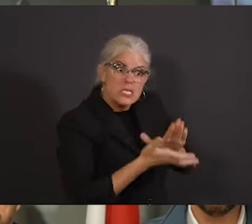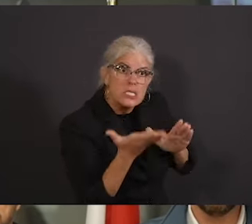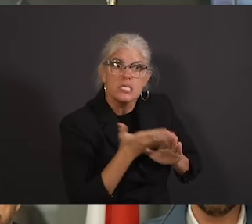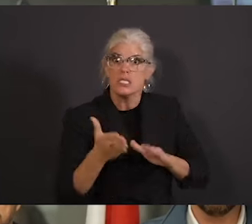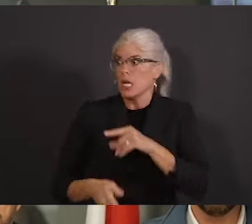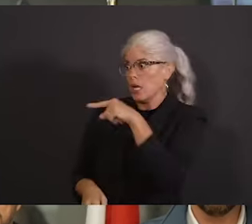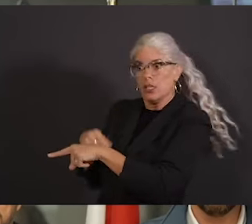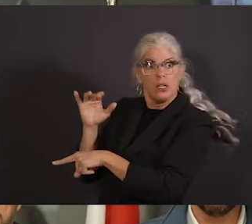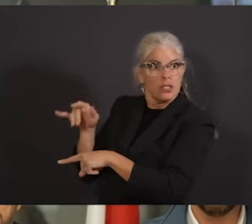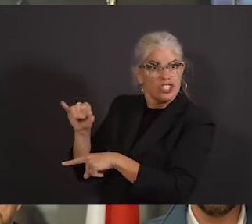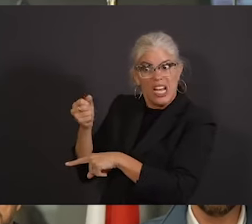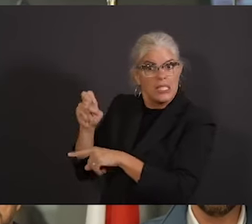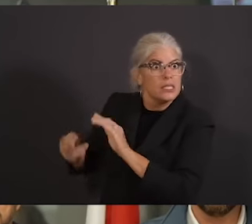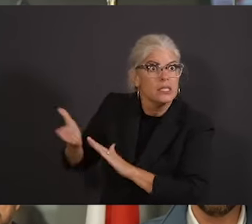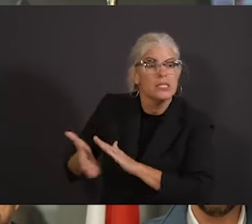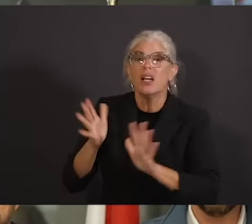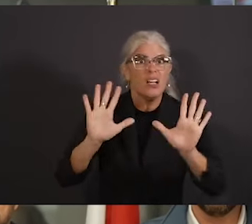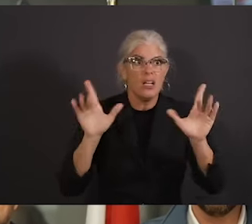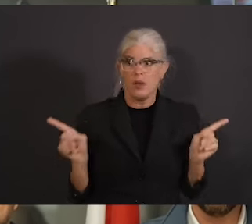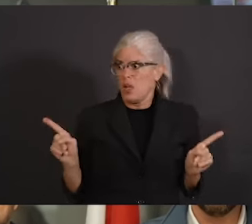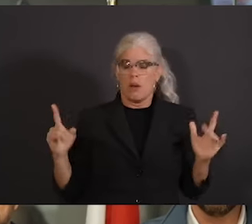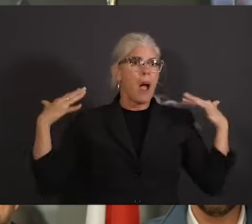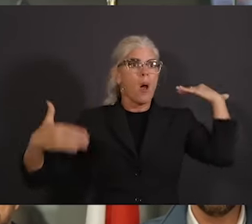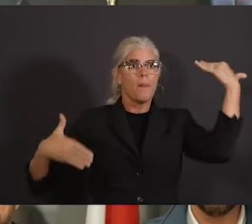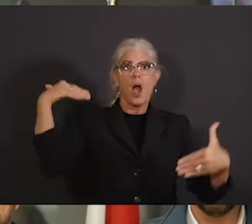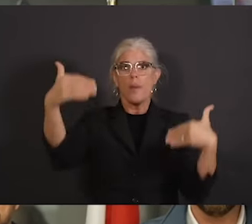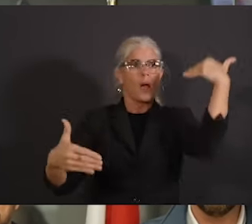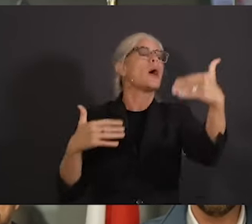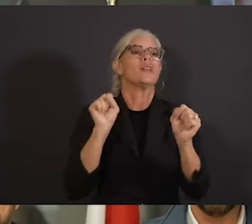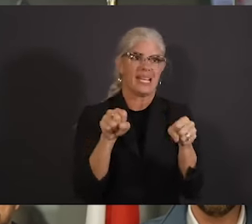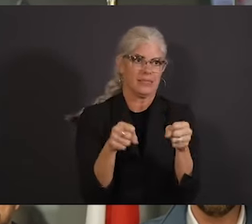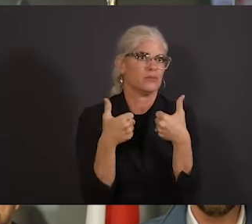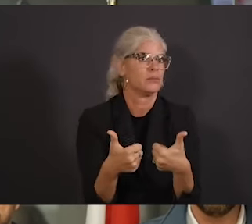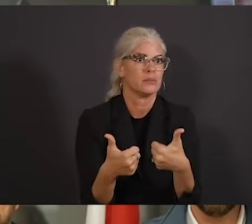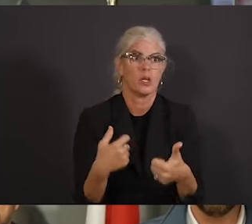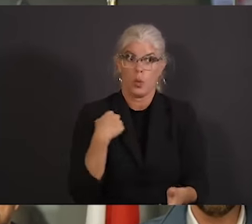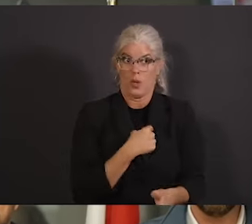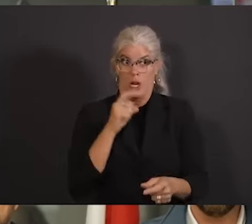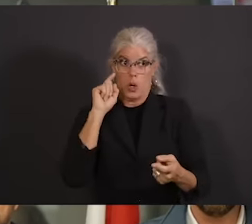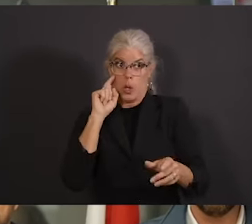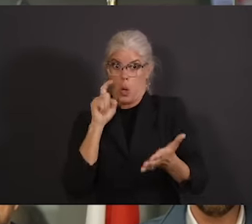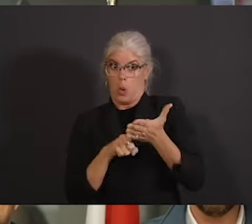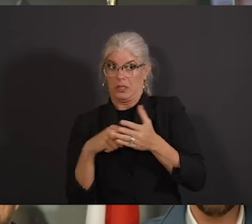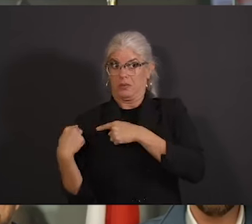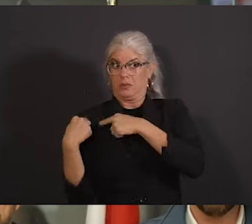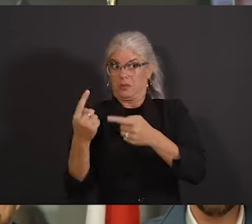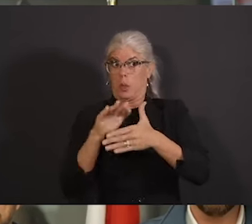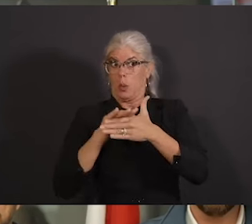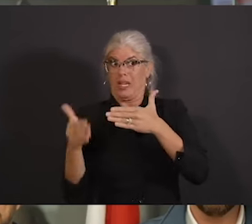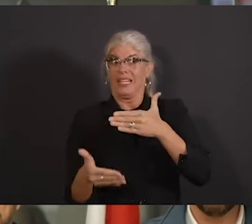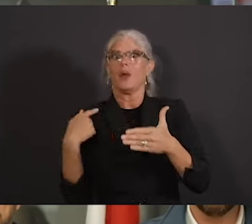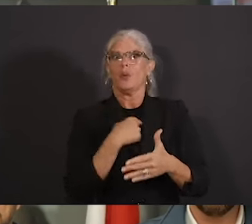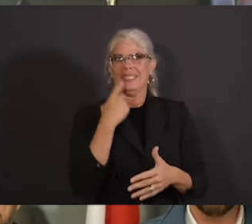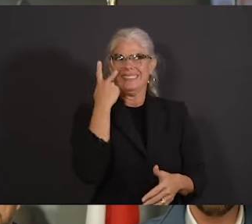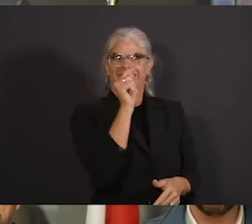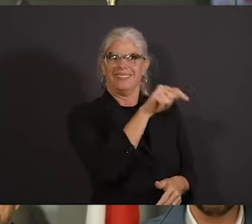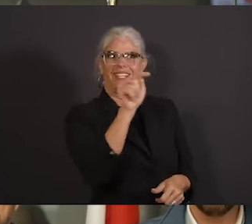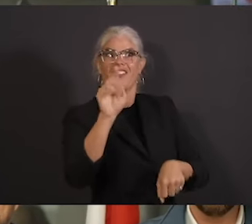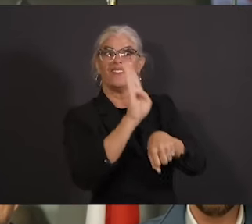has been incredible. We have noticed since the weekend and the order, you have seen some more vendors out there. I know City of